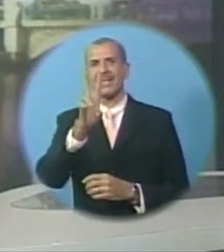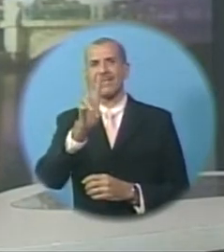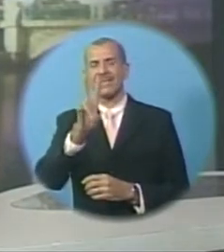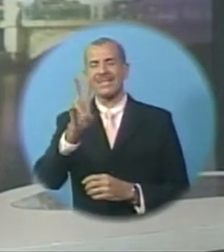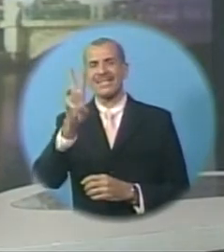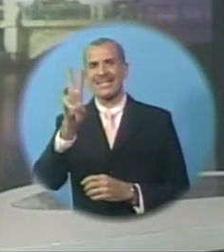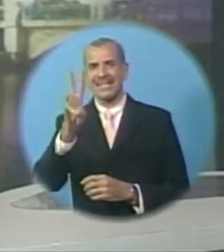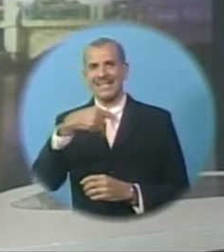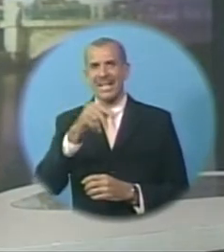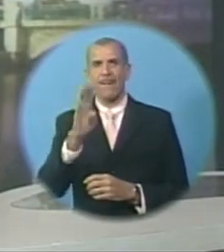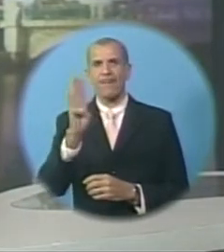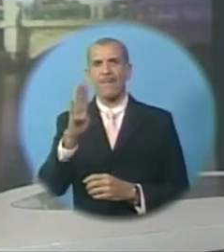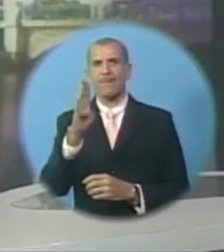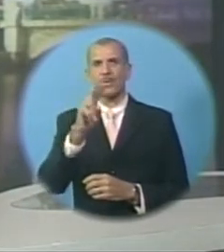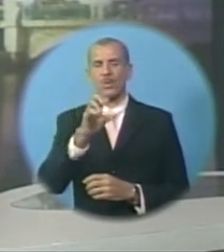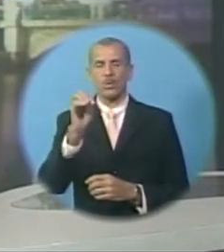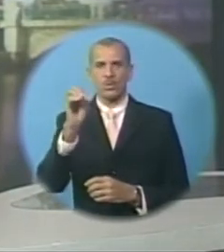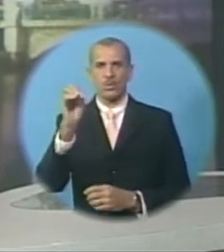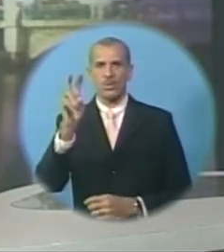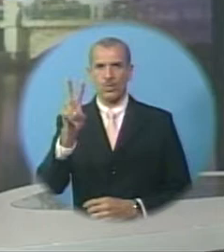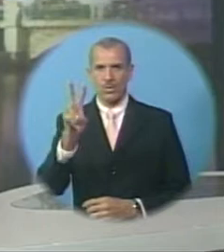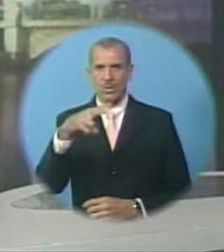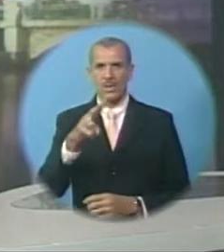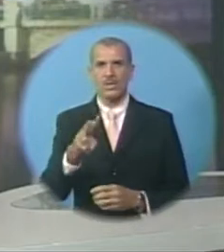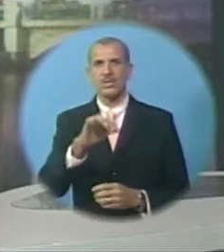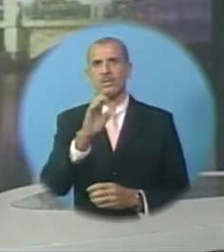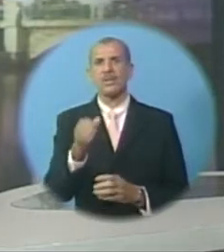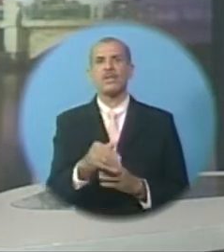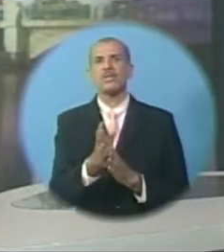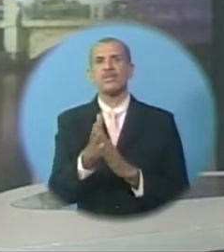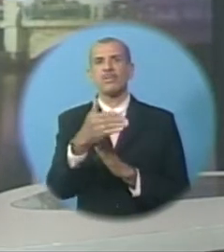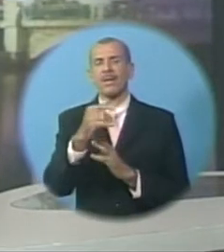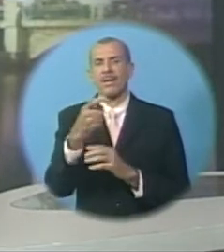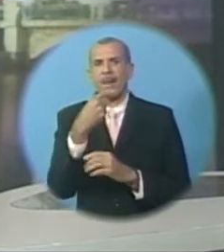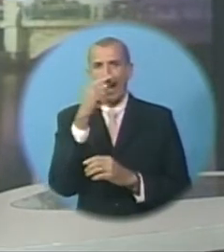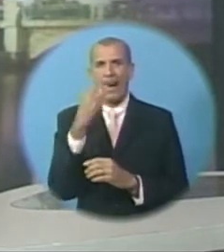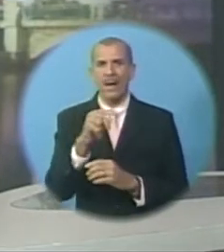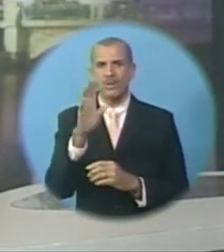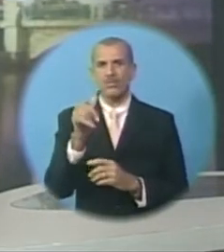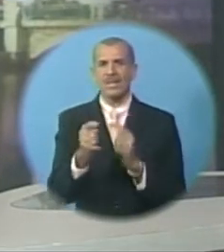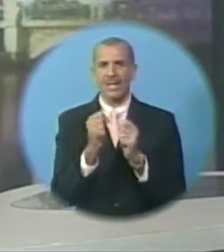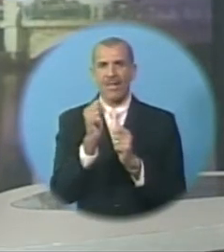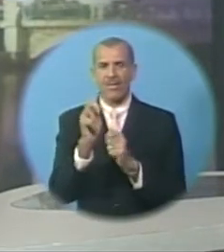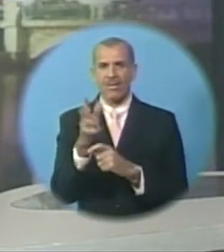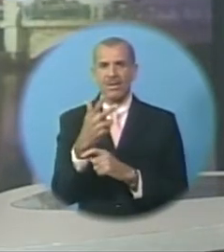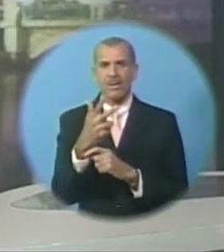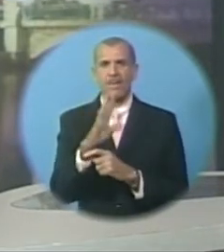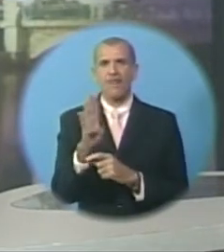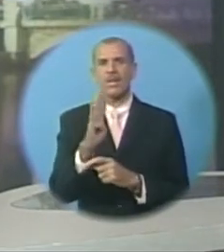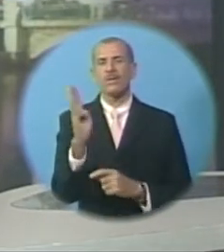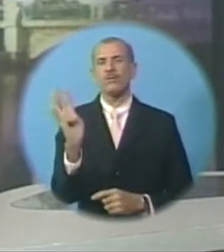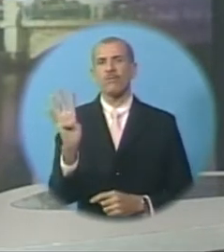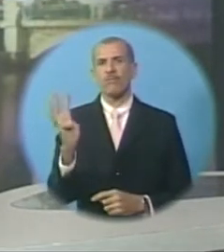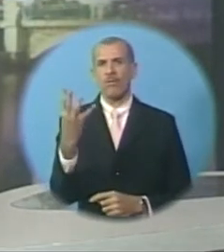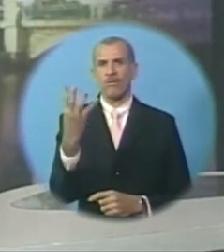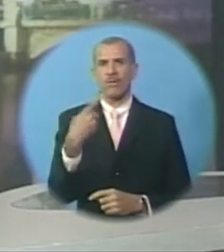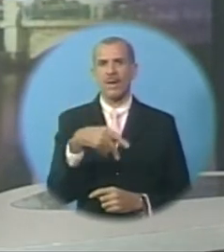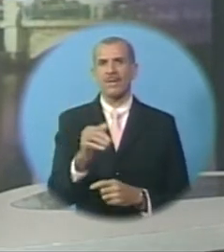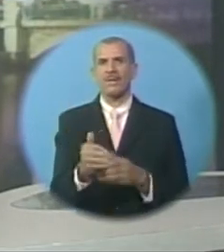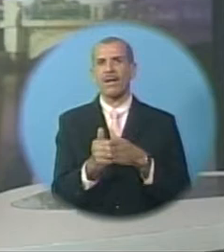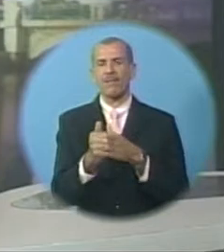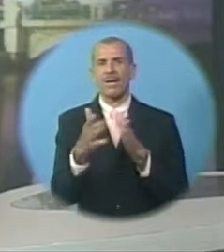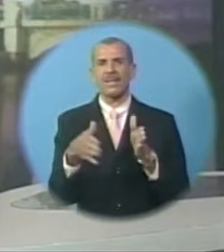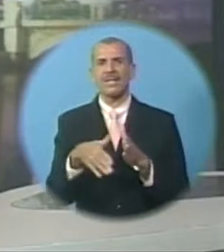with the championship for motorbikes, Guyana lead Jamaica, Trinidad third, and Barbados fourth. Director of Bushy Park Motorsports